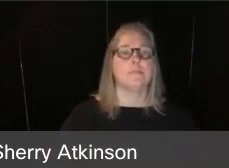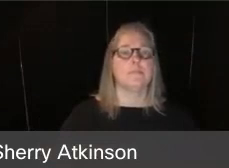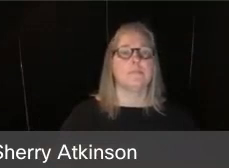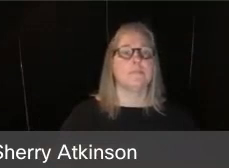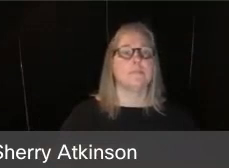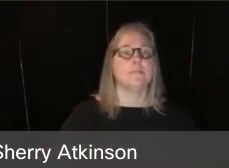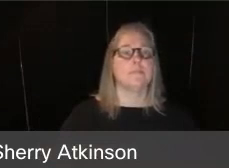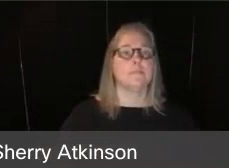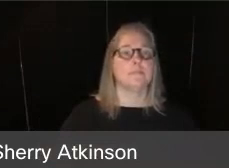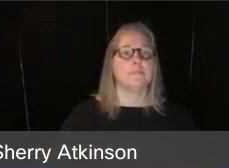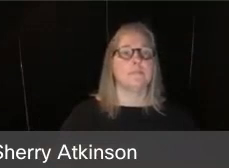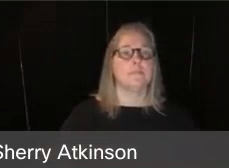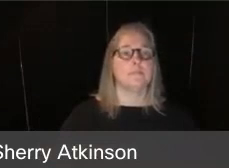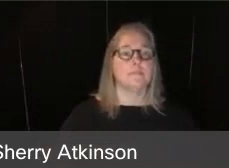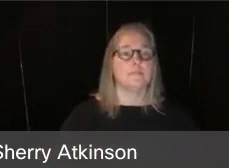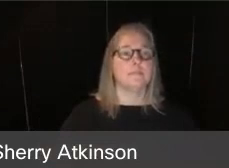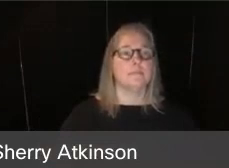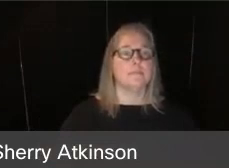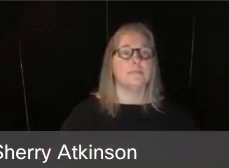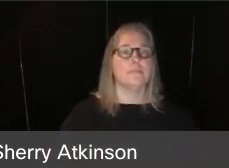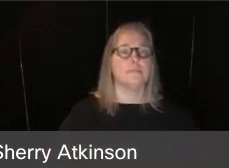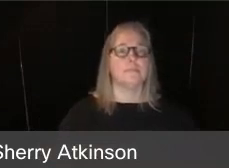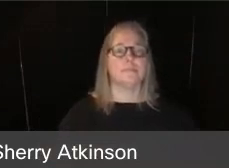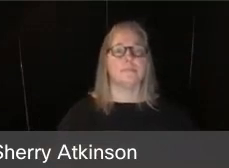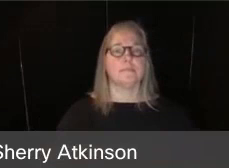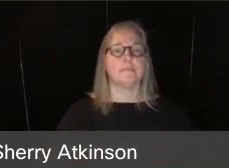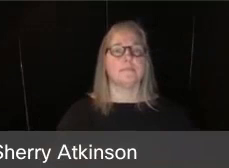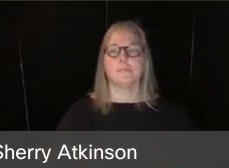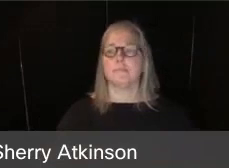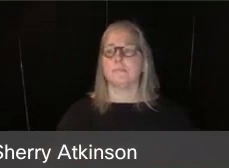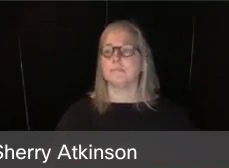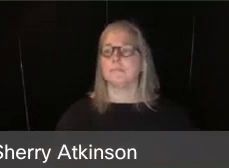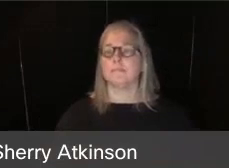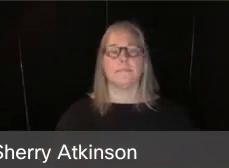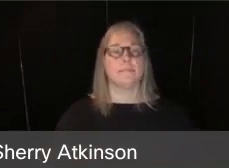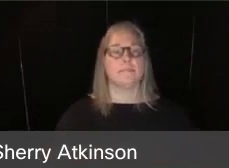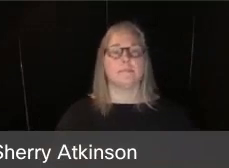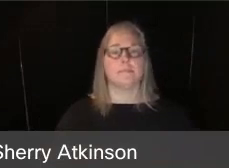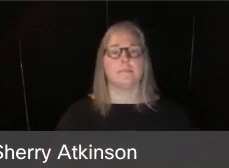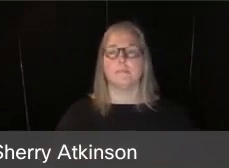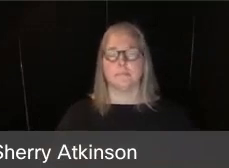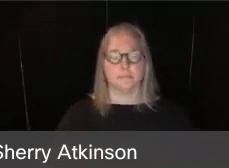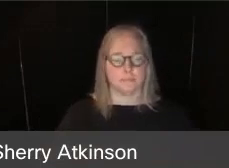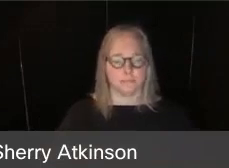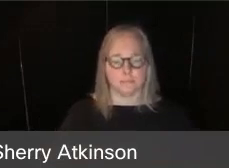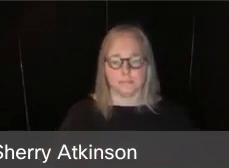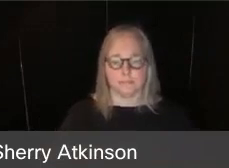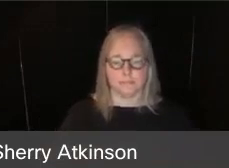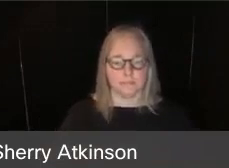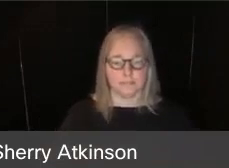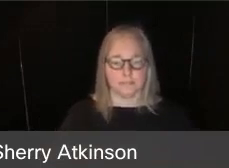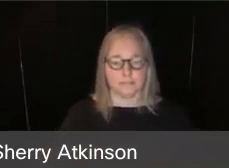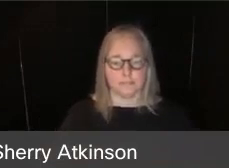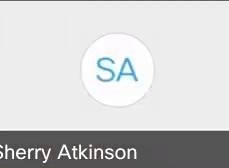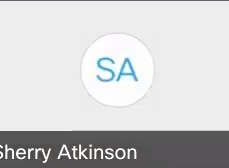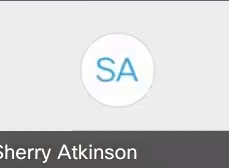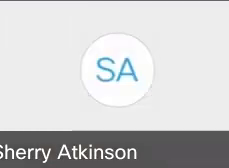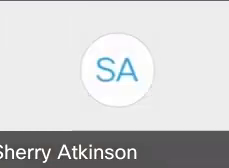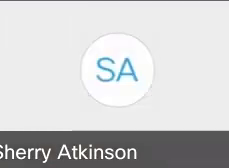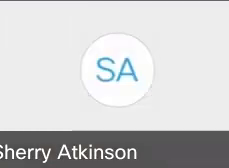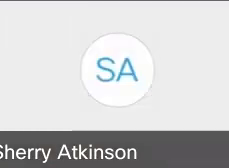process tied to the recommendations made by the Spending Affordability Committee in their 2020